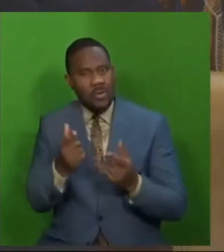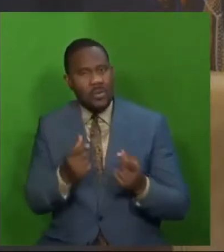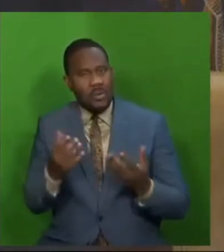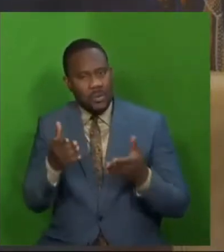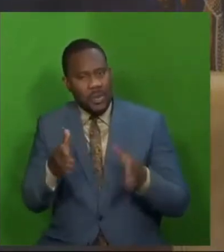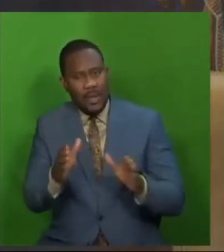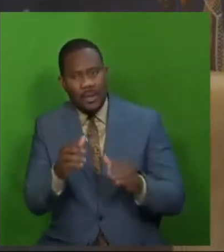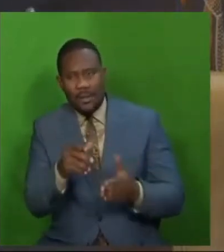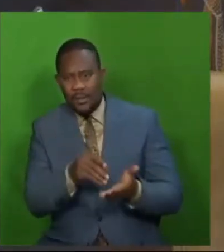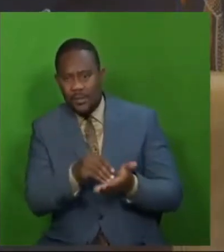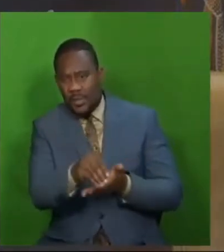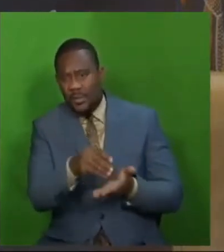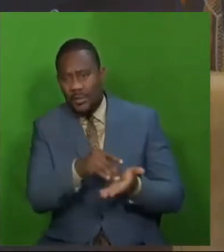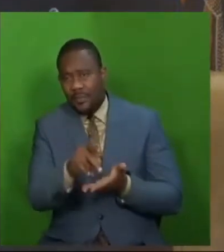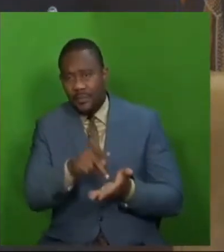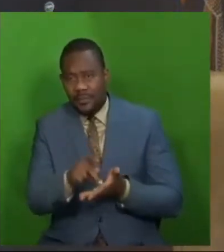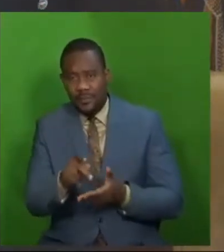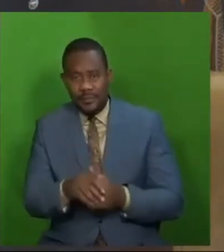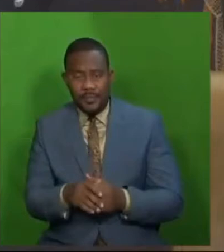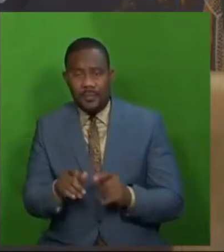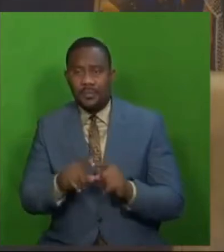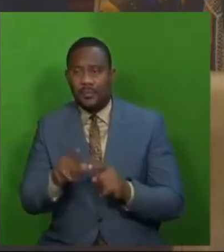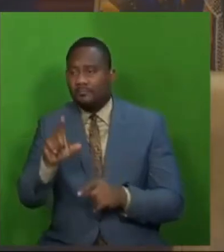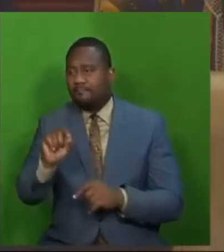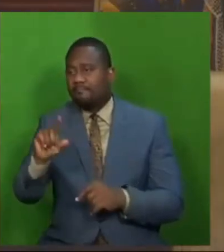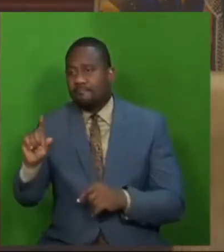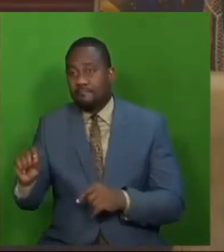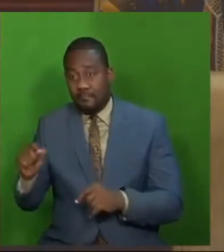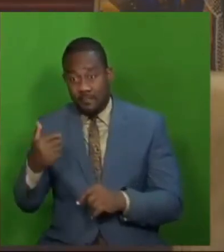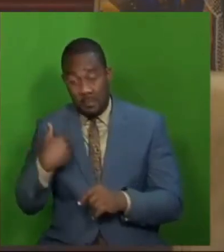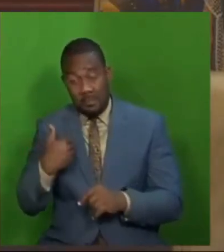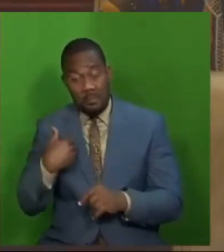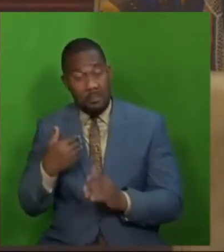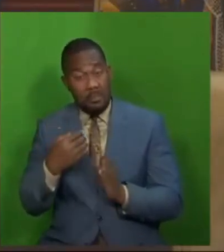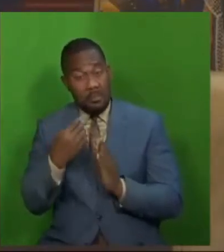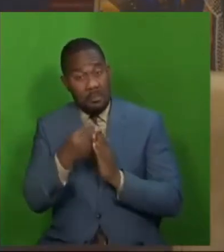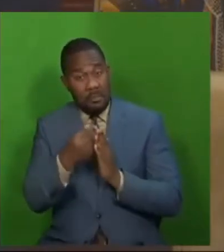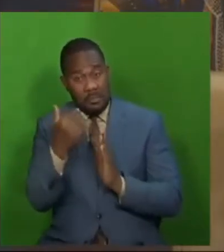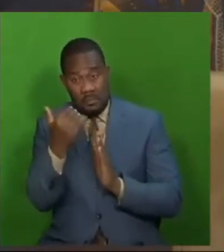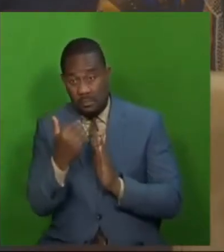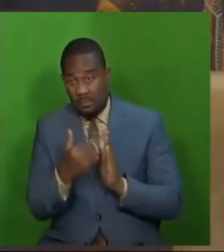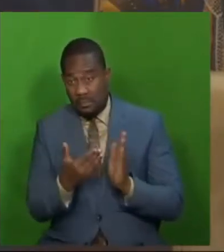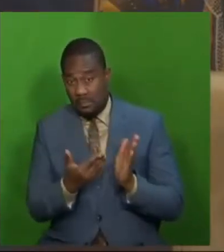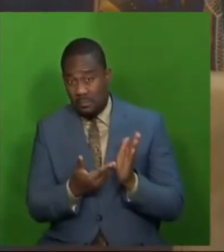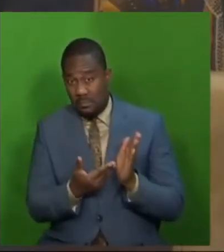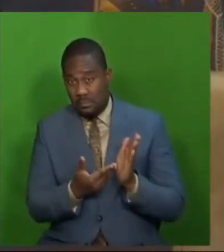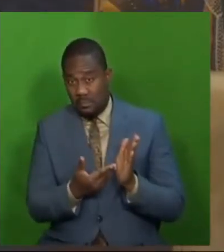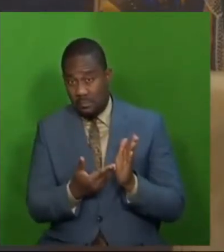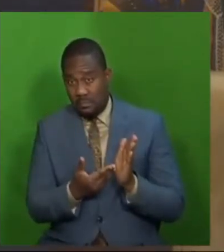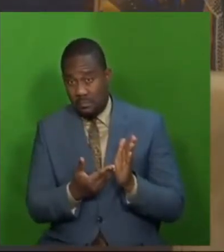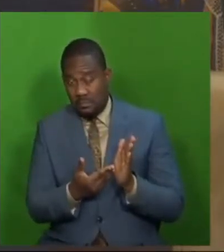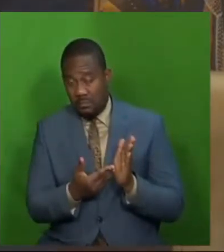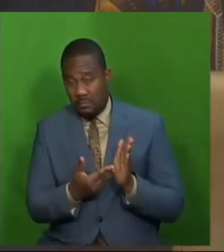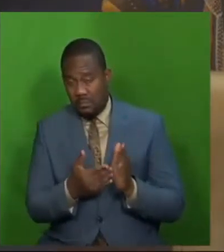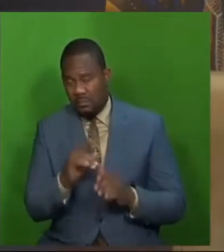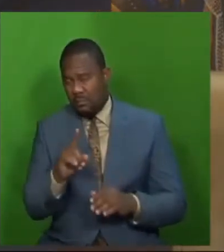paid. In 2020, we have the budget here, and the ceiling is